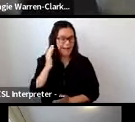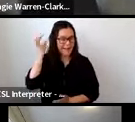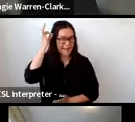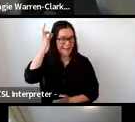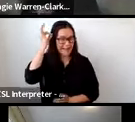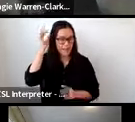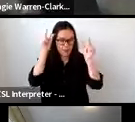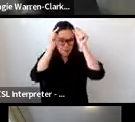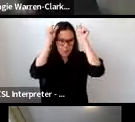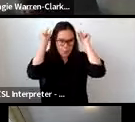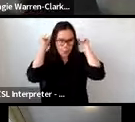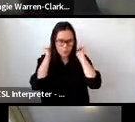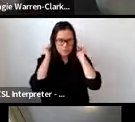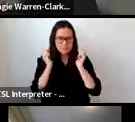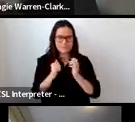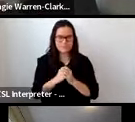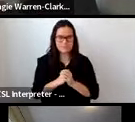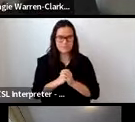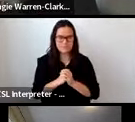and big dark glasses.